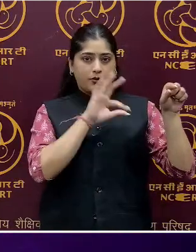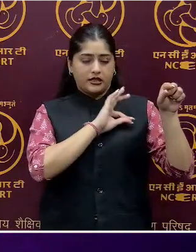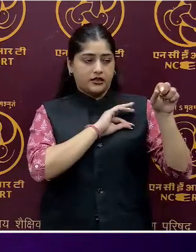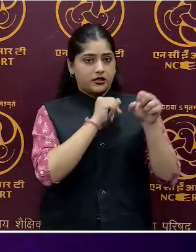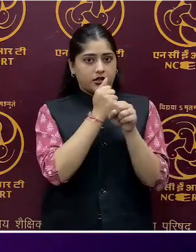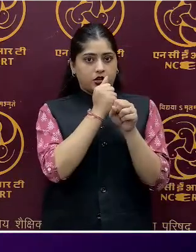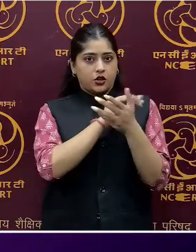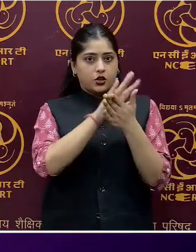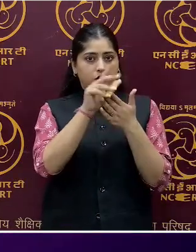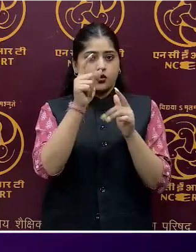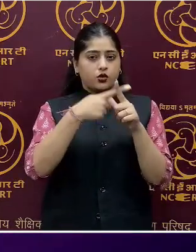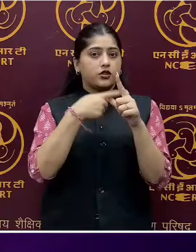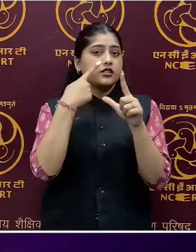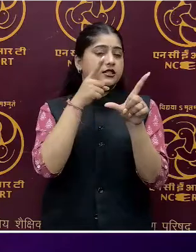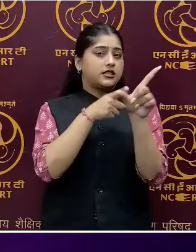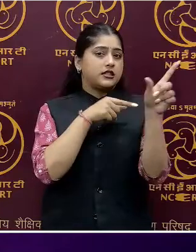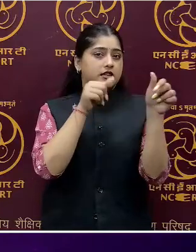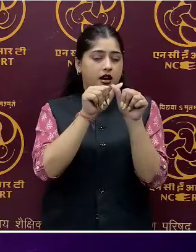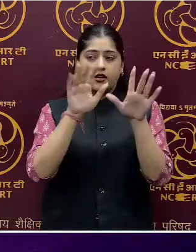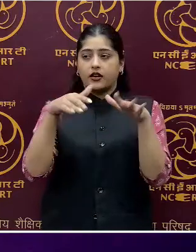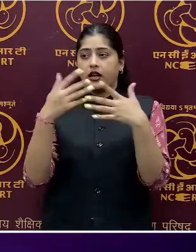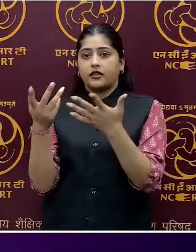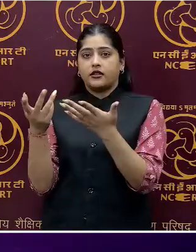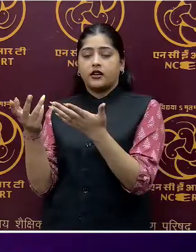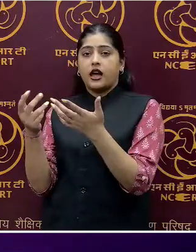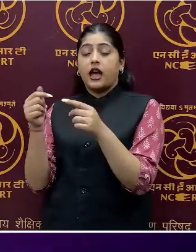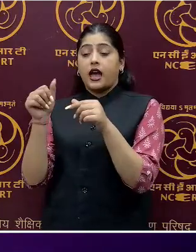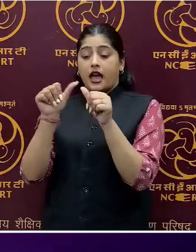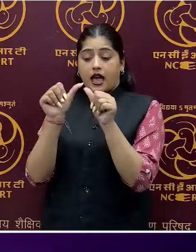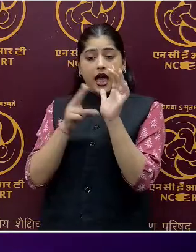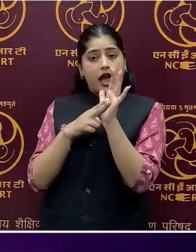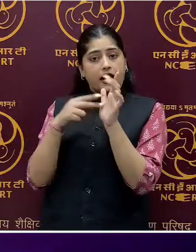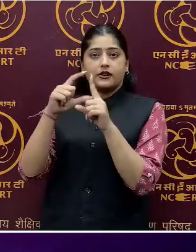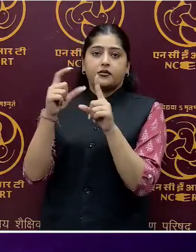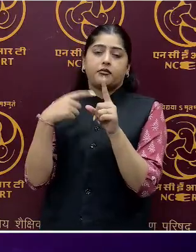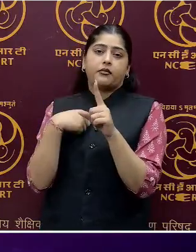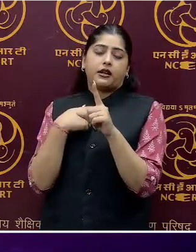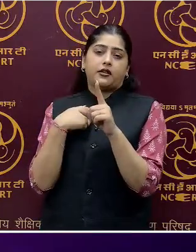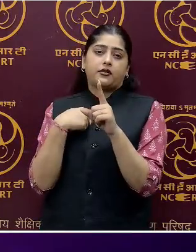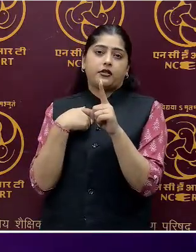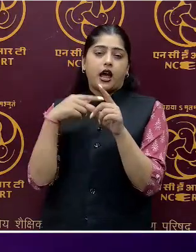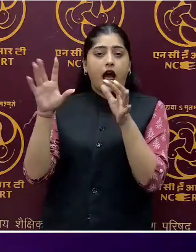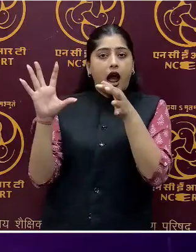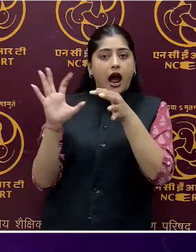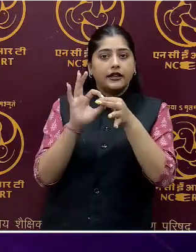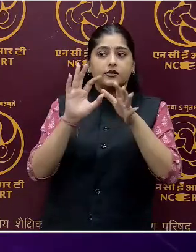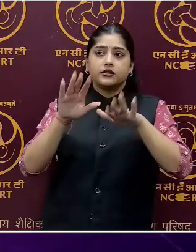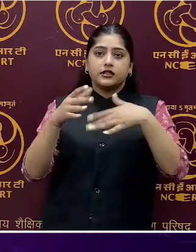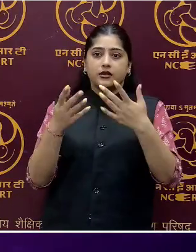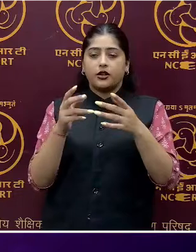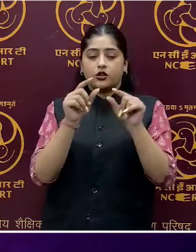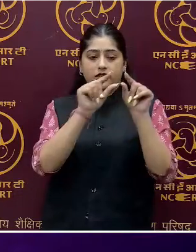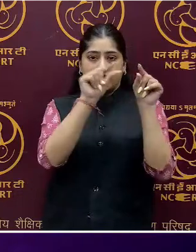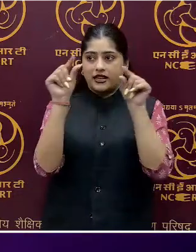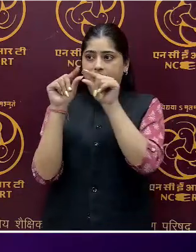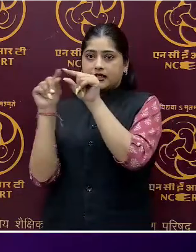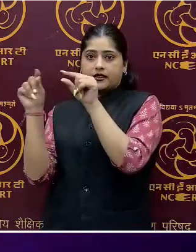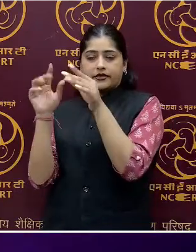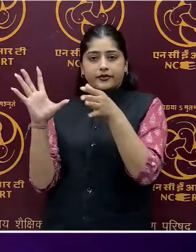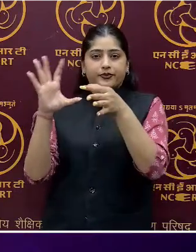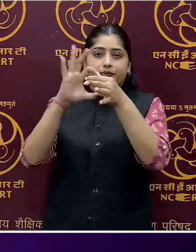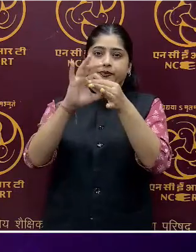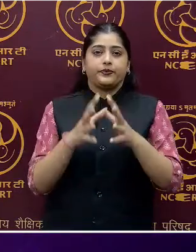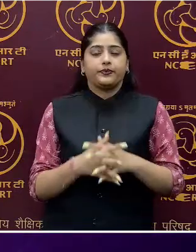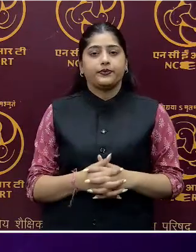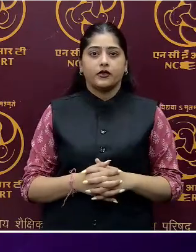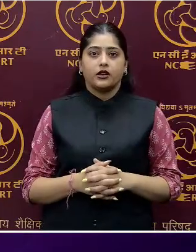eat gujia and I like to eat barfi. Yes, you have used and because I like both the things together. So when we